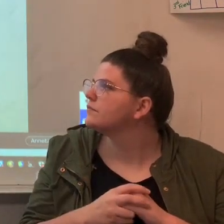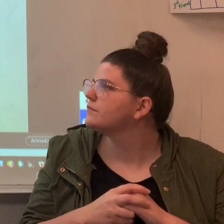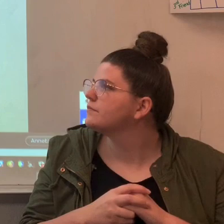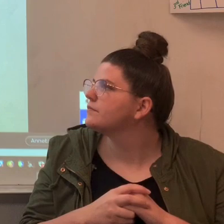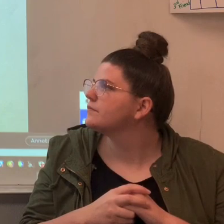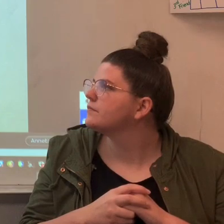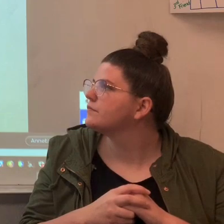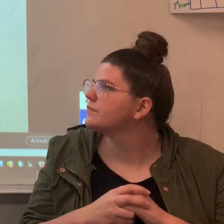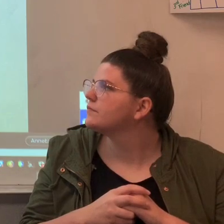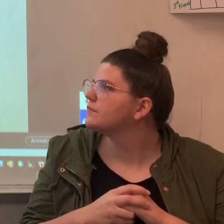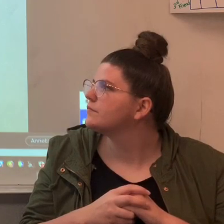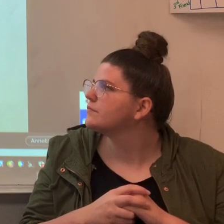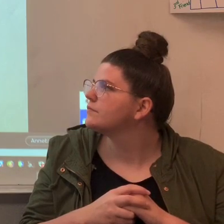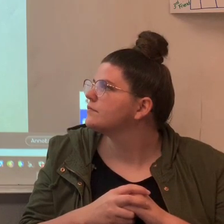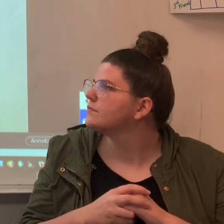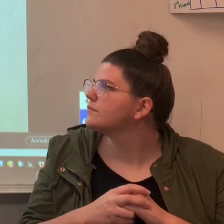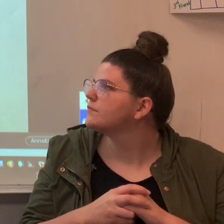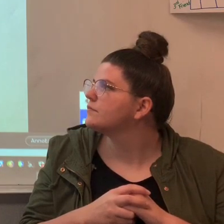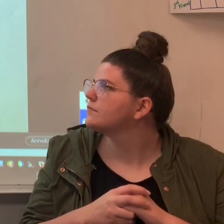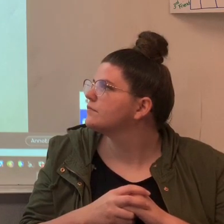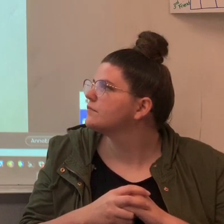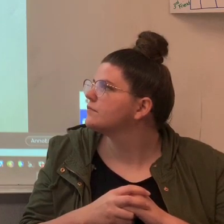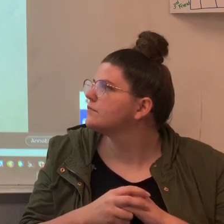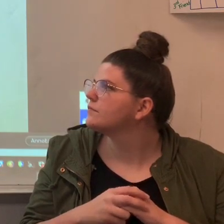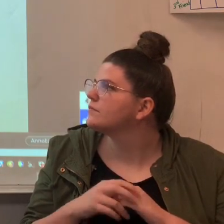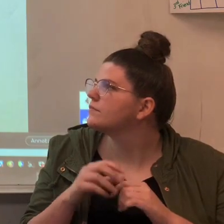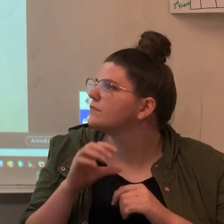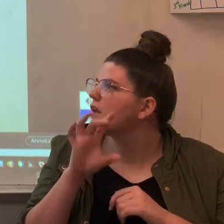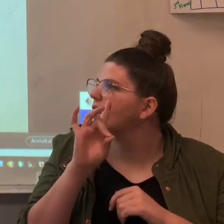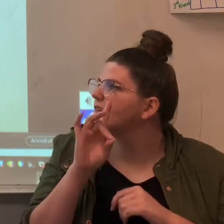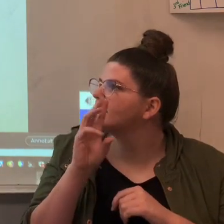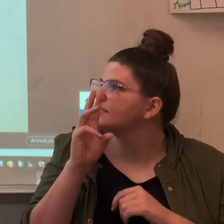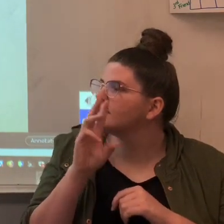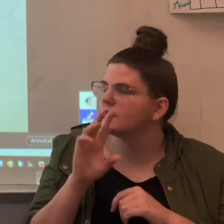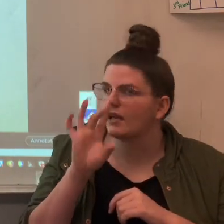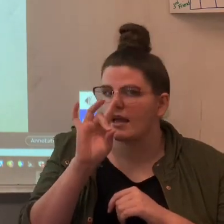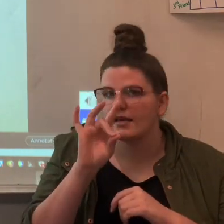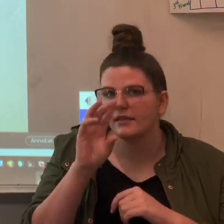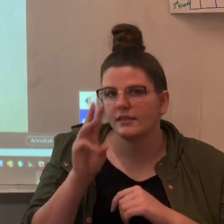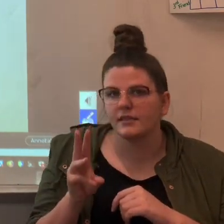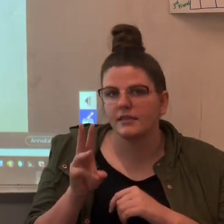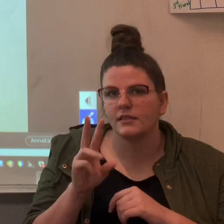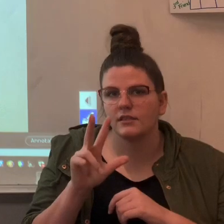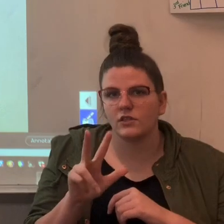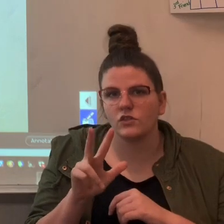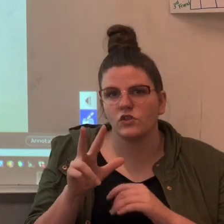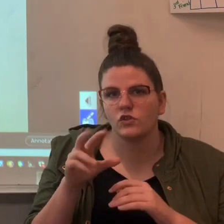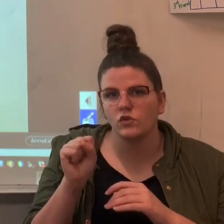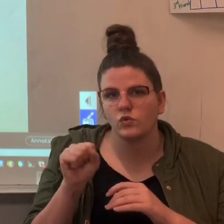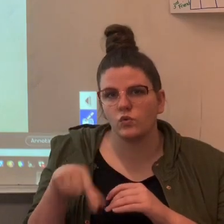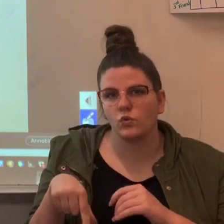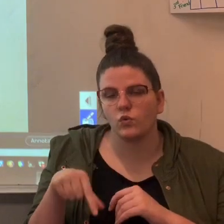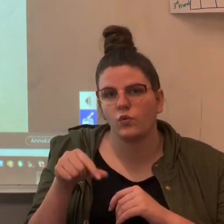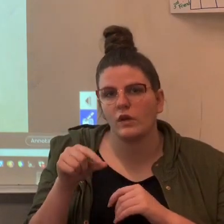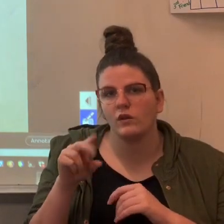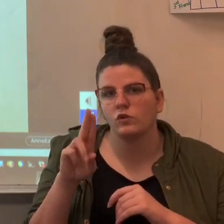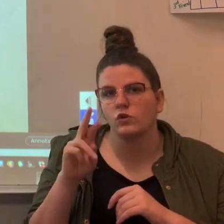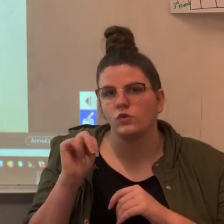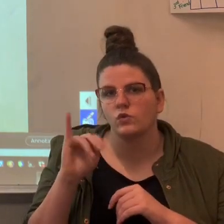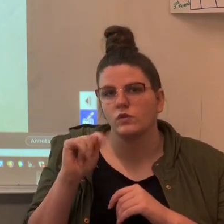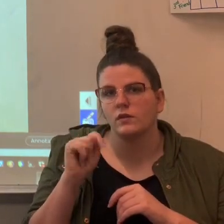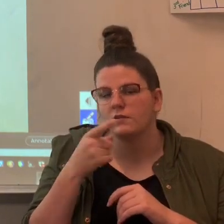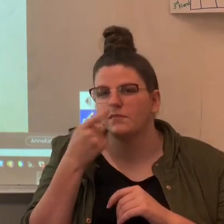right there. 864 square units because it is the answer of the area.